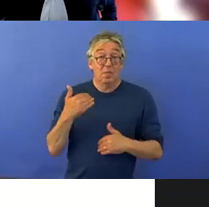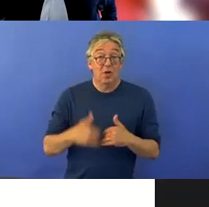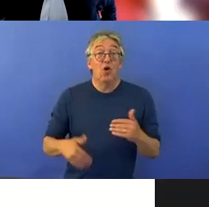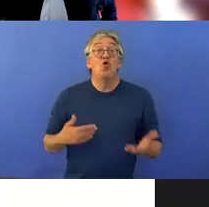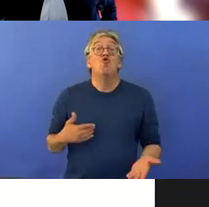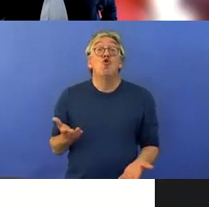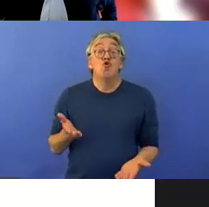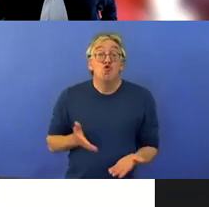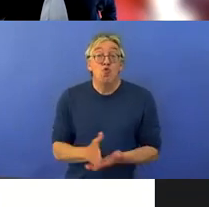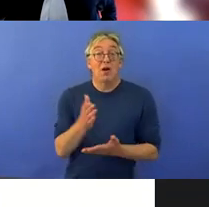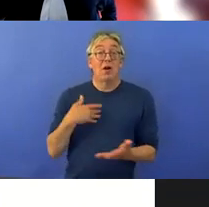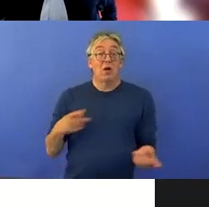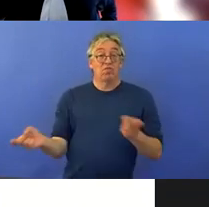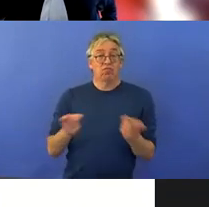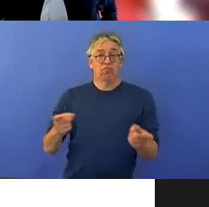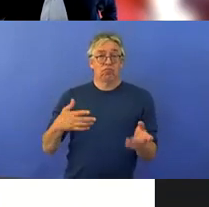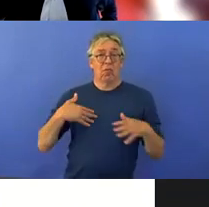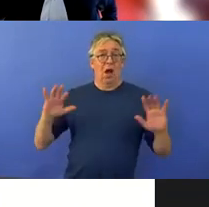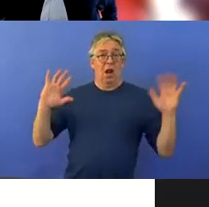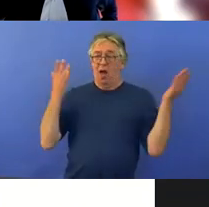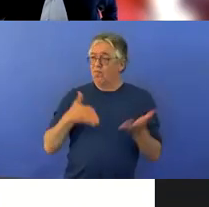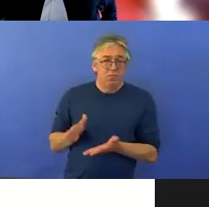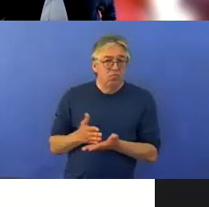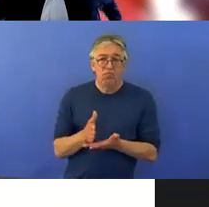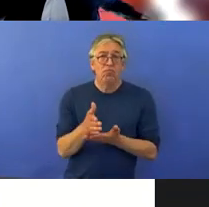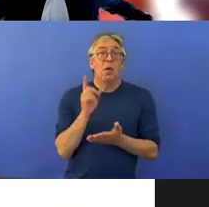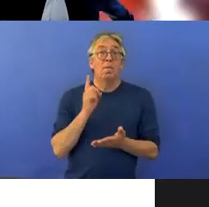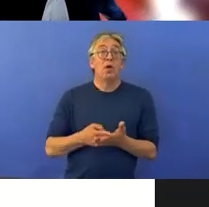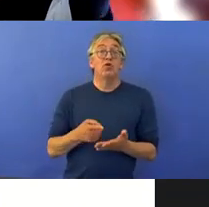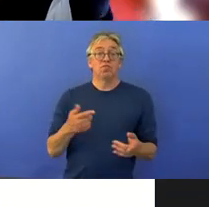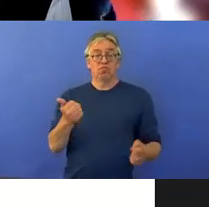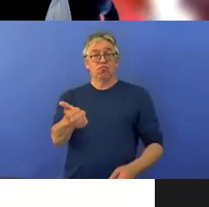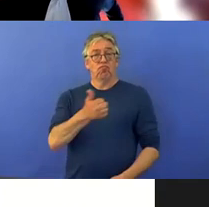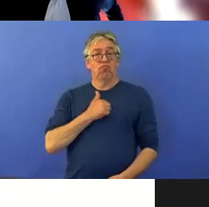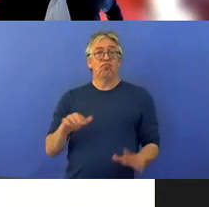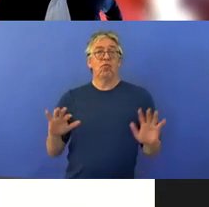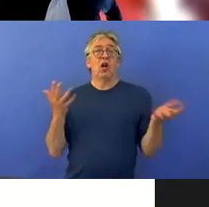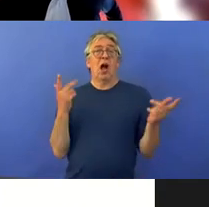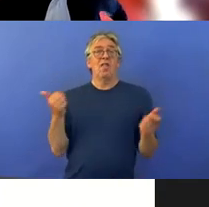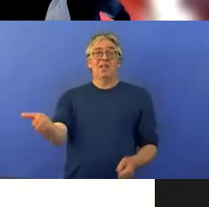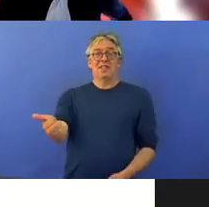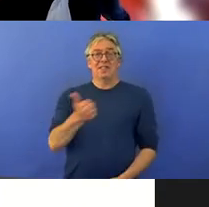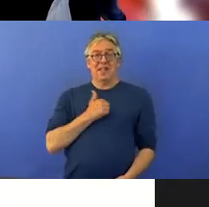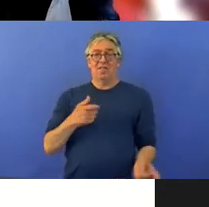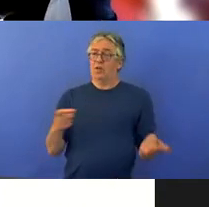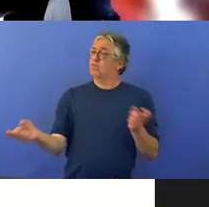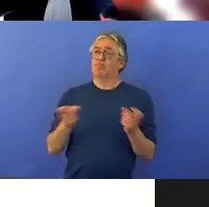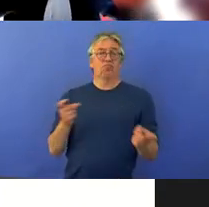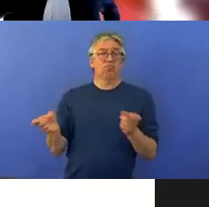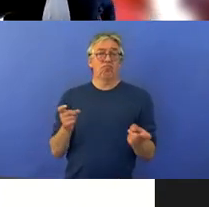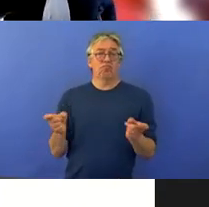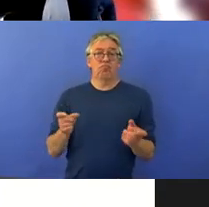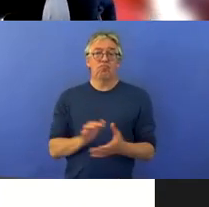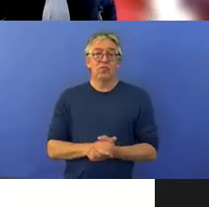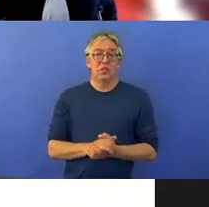control over their life and to personal autonomy. Jessica? We hope that